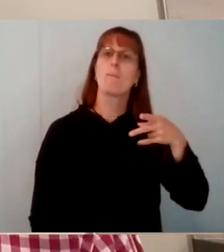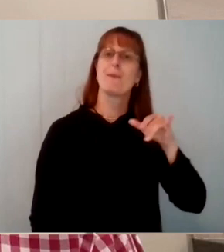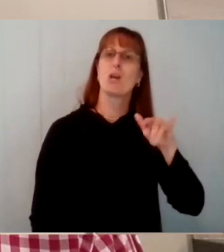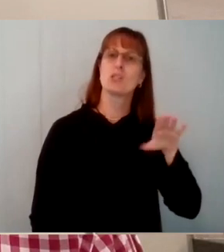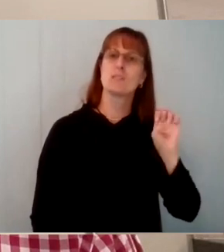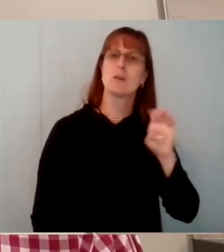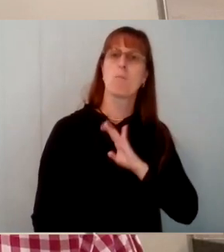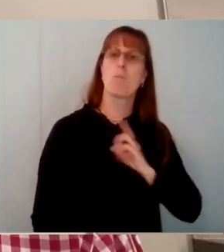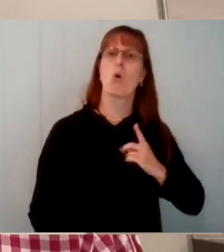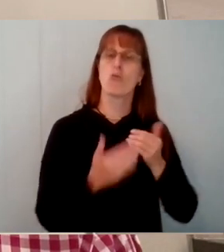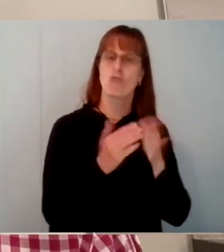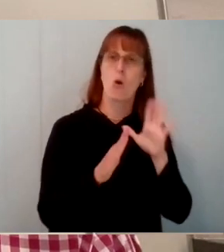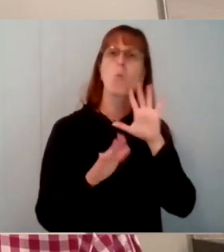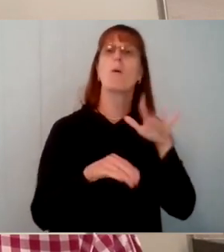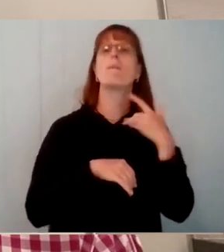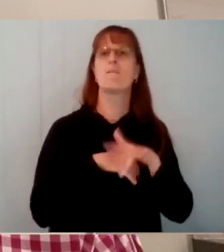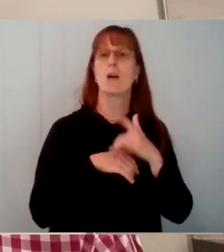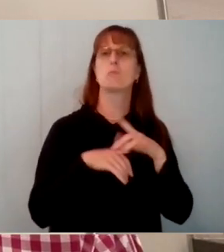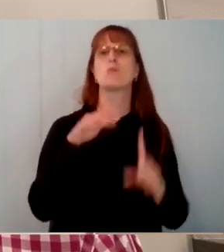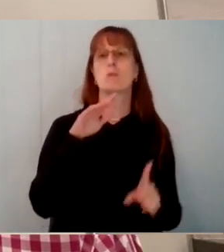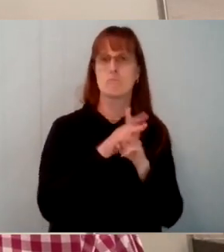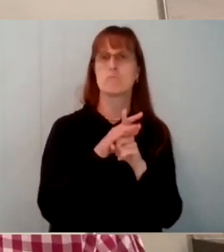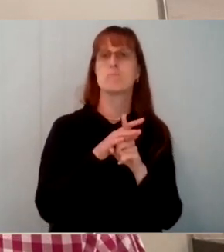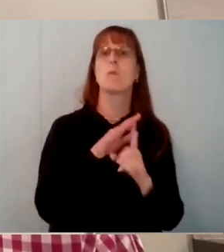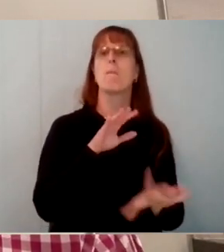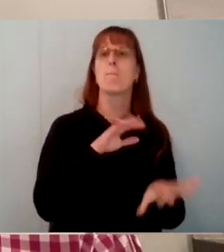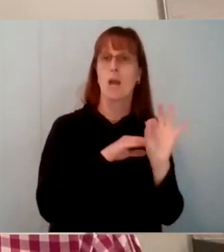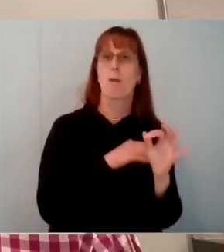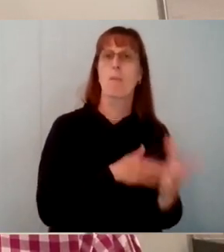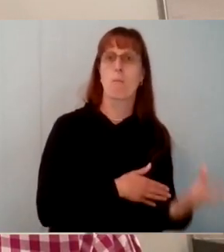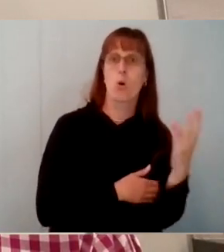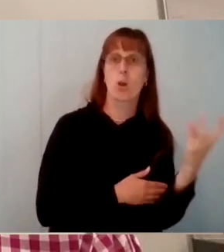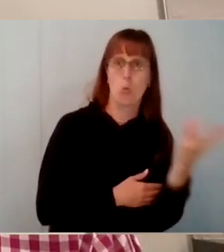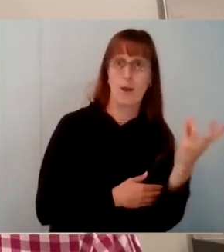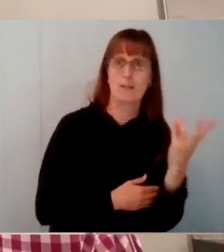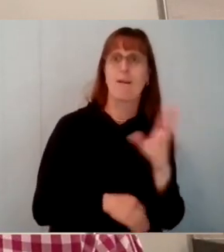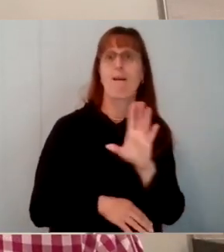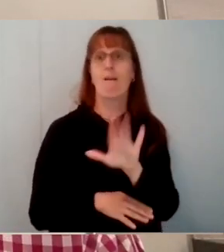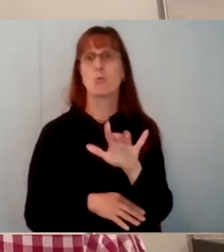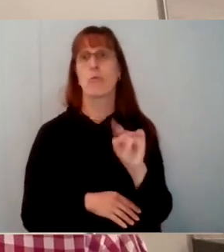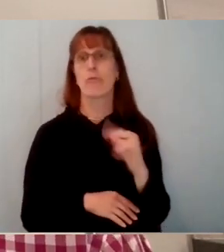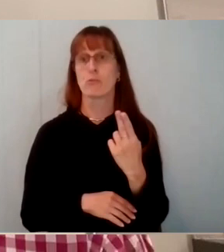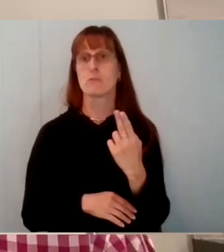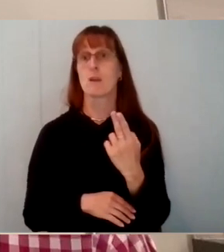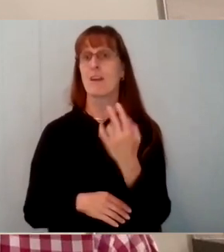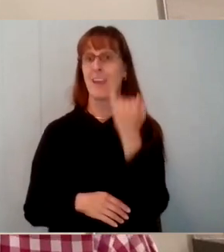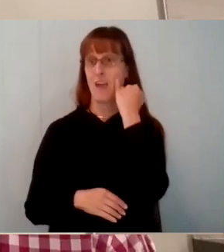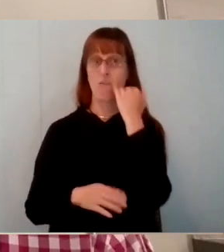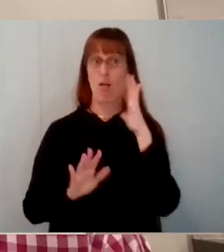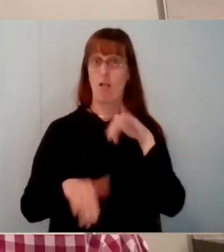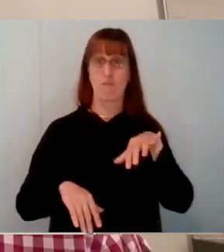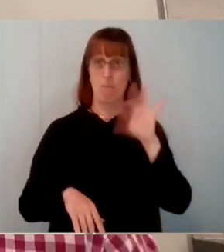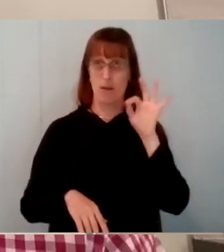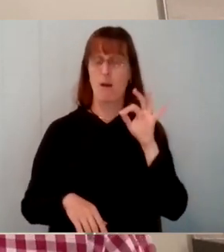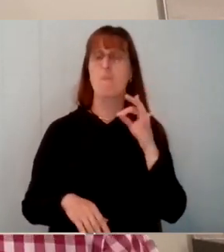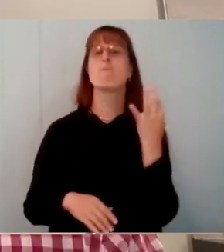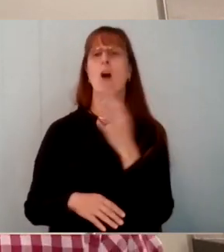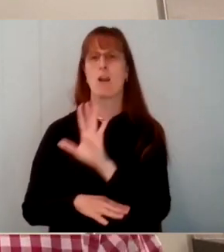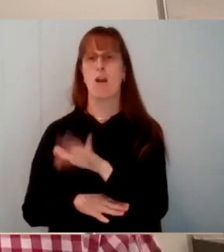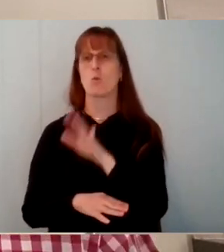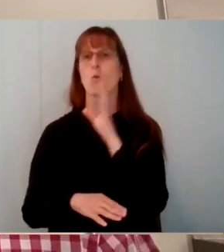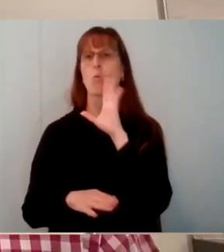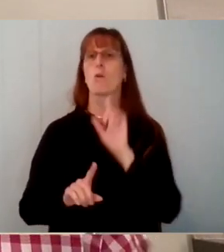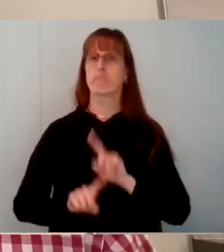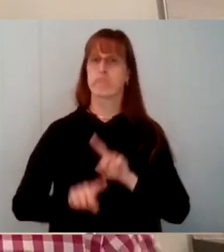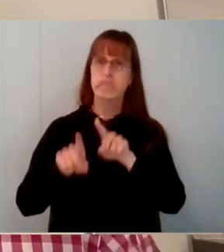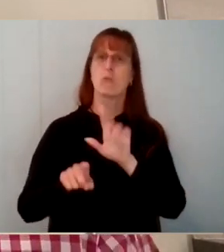the 22nd, 10 to 1, Thursday, the 23rd, 1 to 4, and Friday, the 24th, anything that wasn't picked up will be delivered to